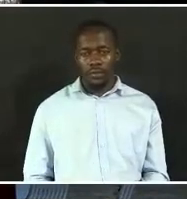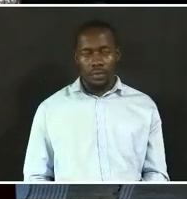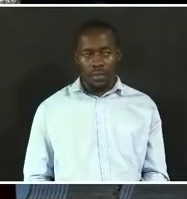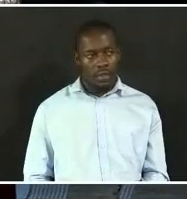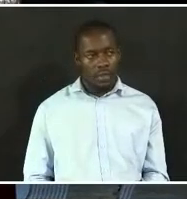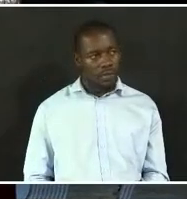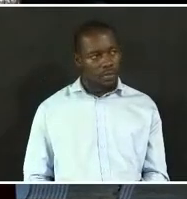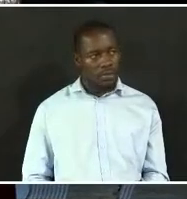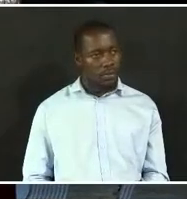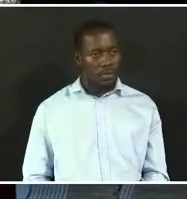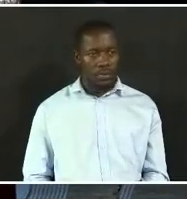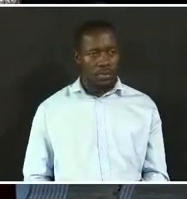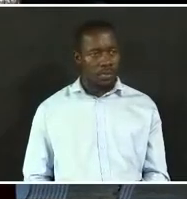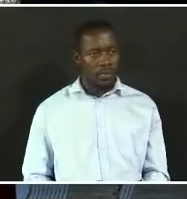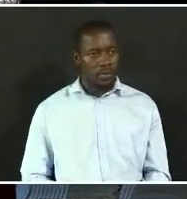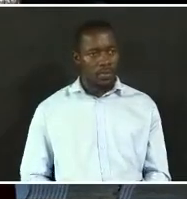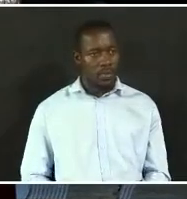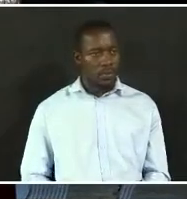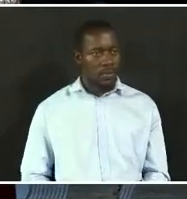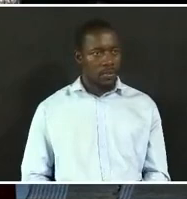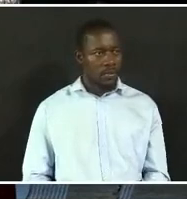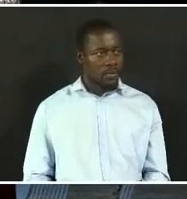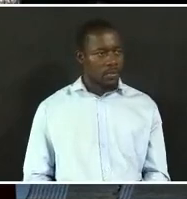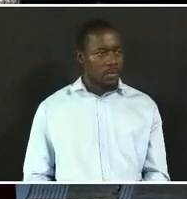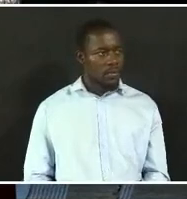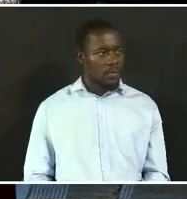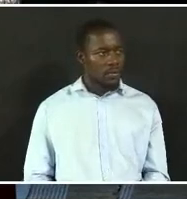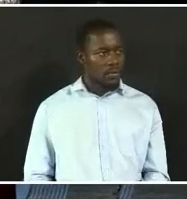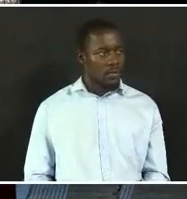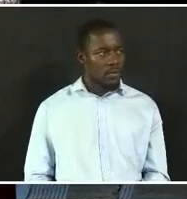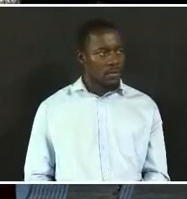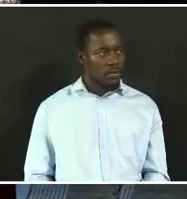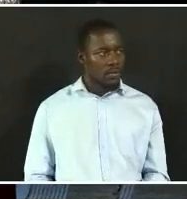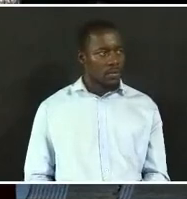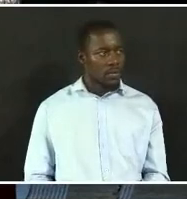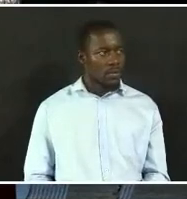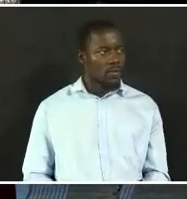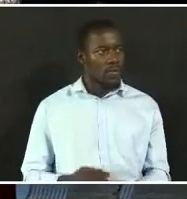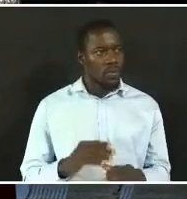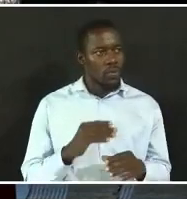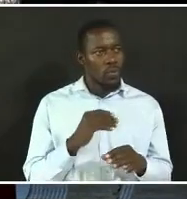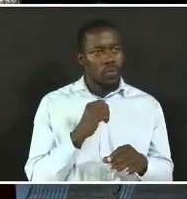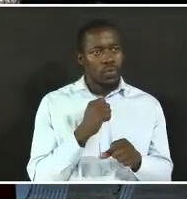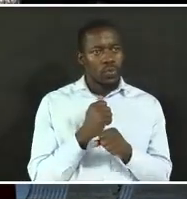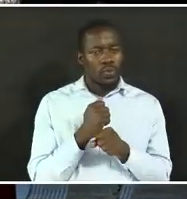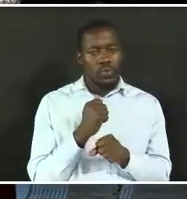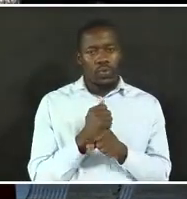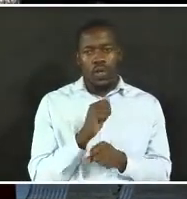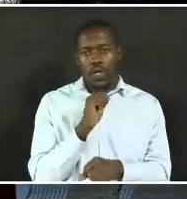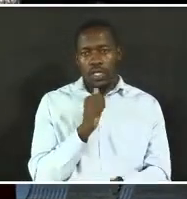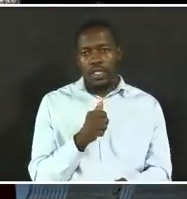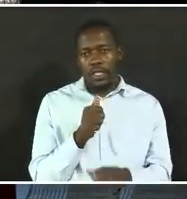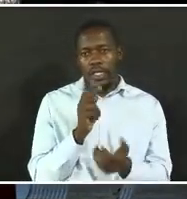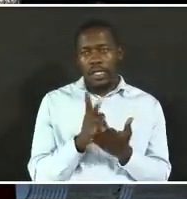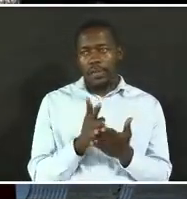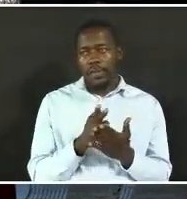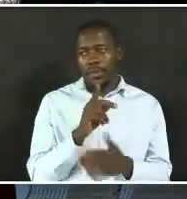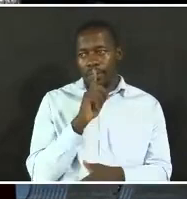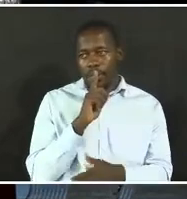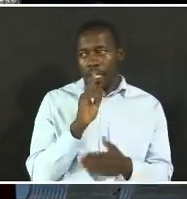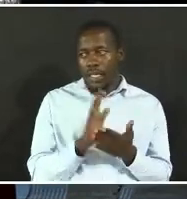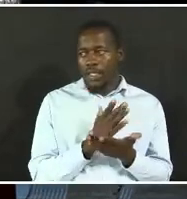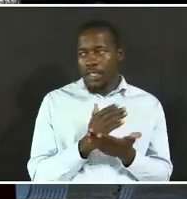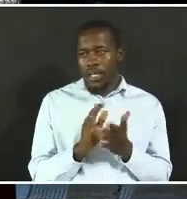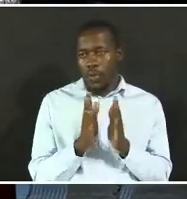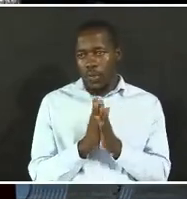with those who are bereaved. So my last bit is this. Don't grieve alone. Share. Share with others